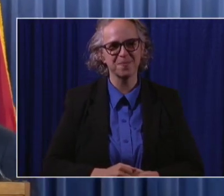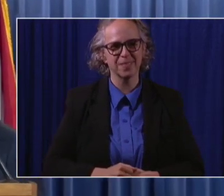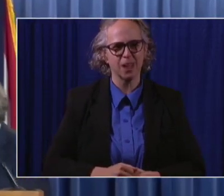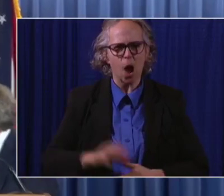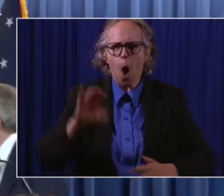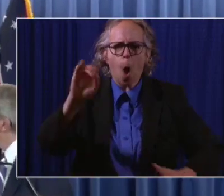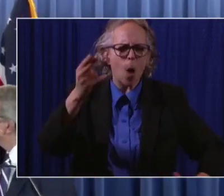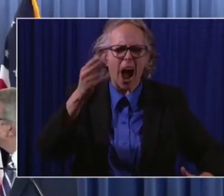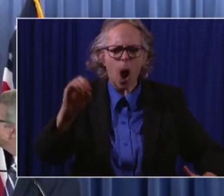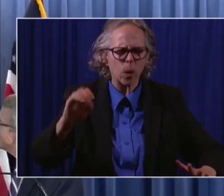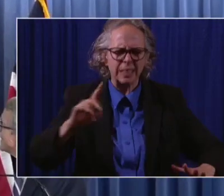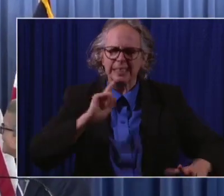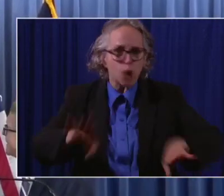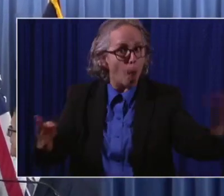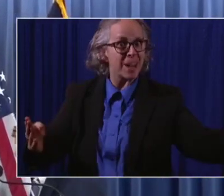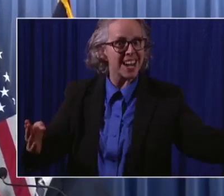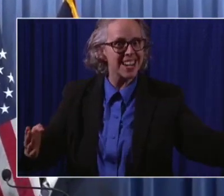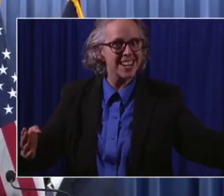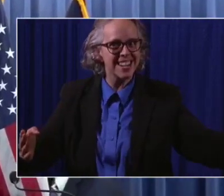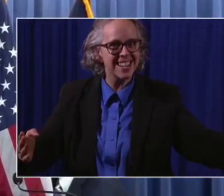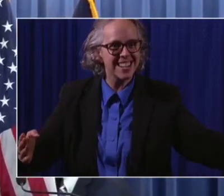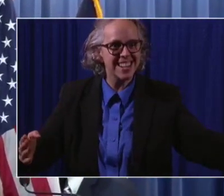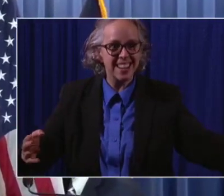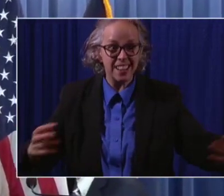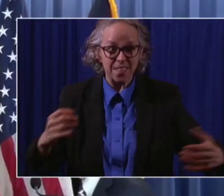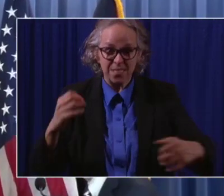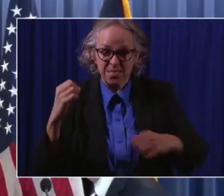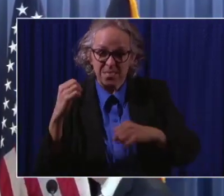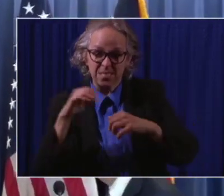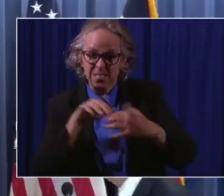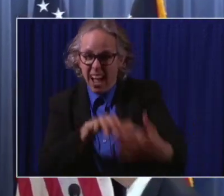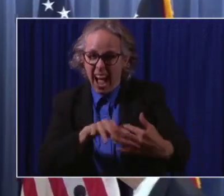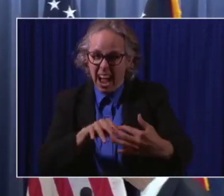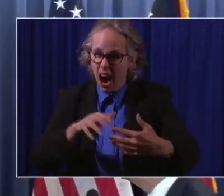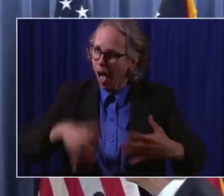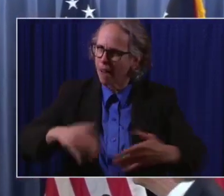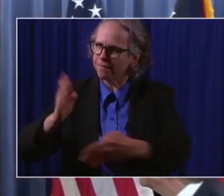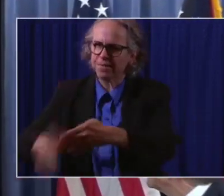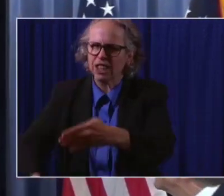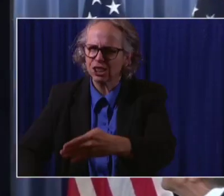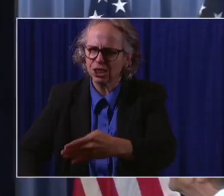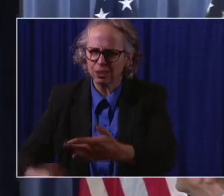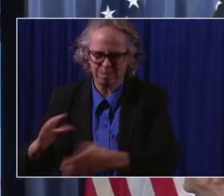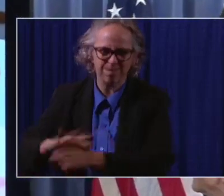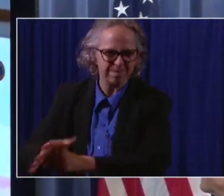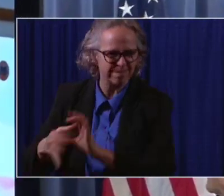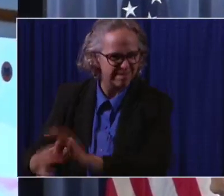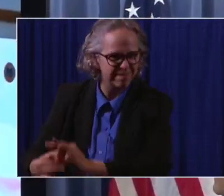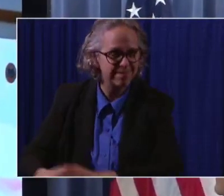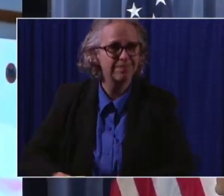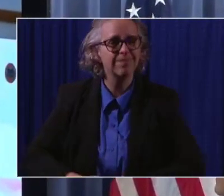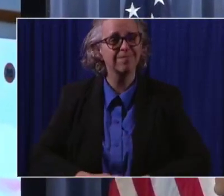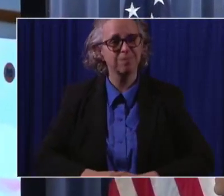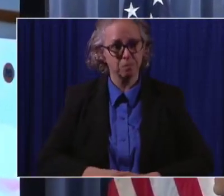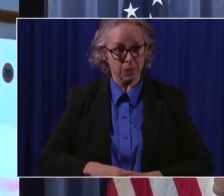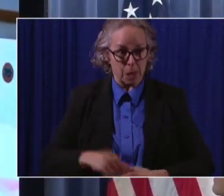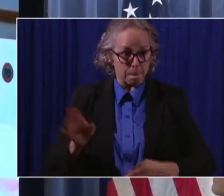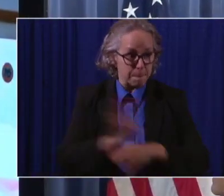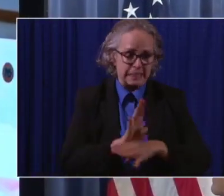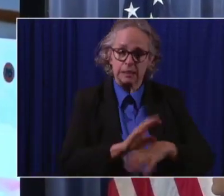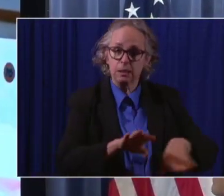Ohio is open, but the fight against COVID-19 isn't finished. To continue supporting businesses,